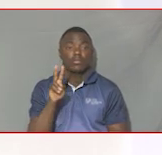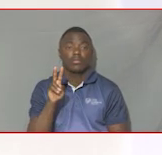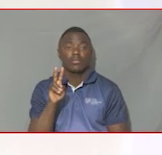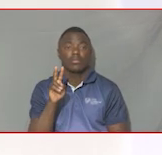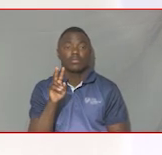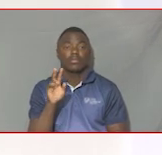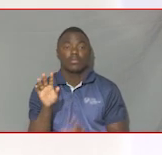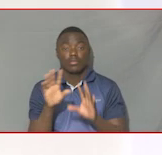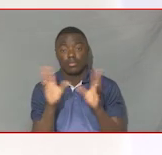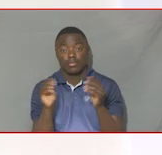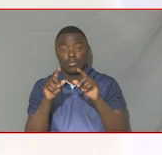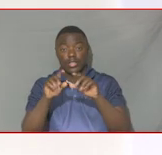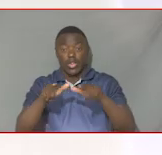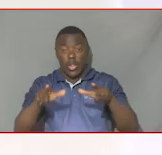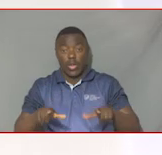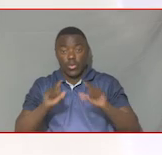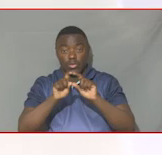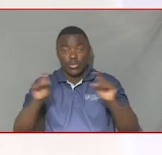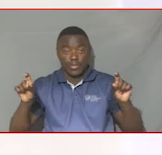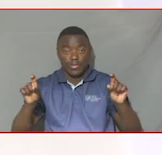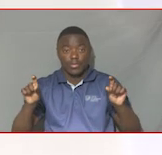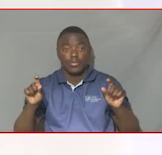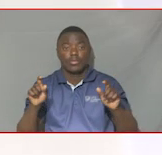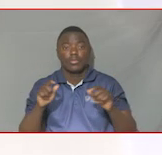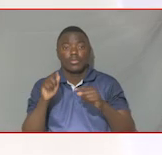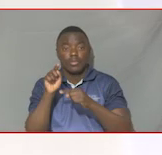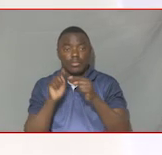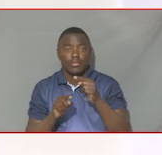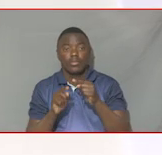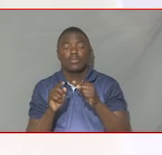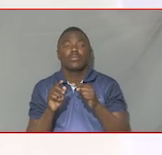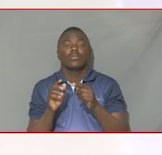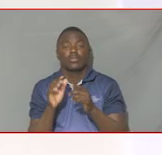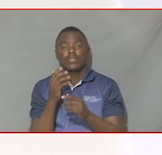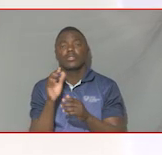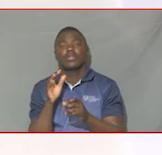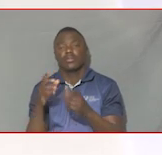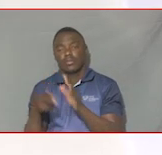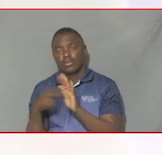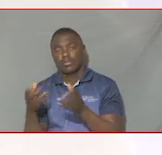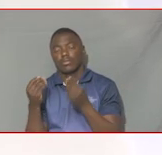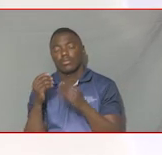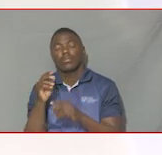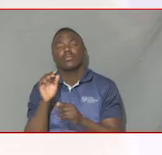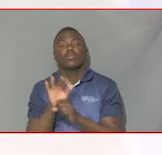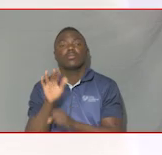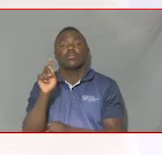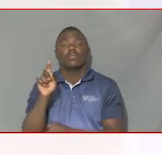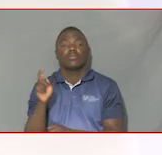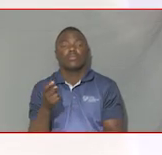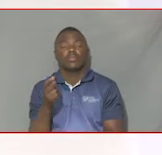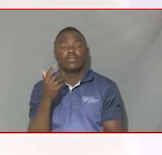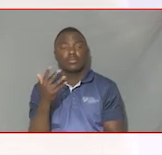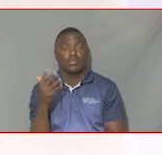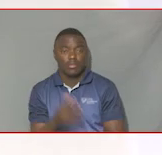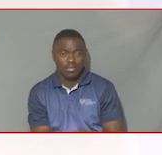I add that row divided by 10 scores, I can get 15,5. Now people, for standard deviation,